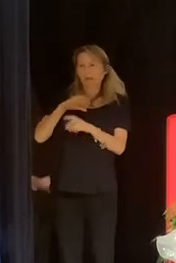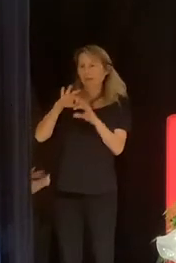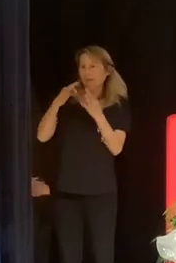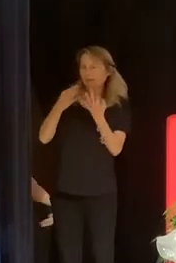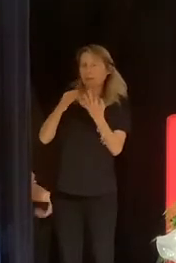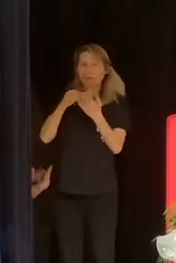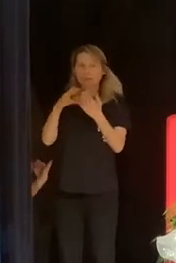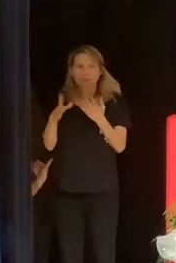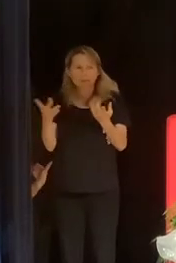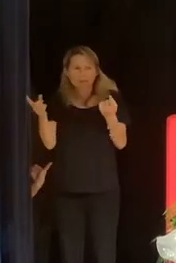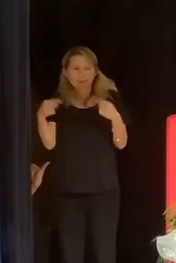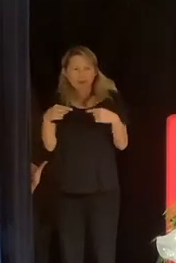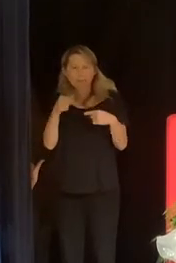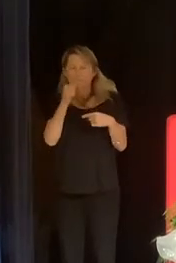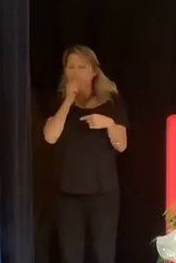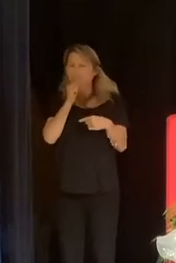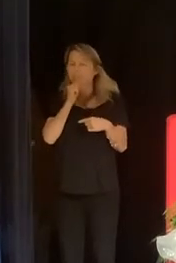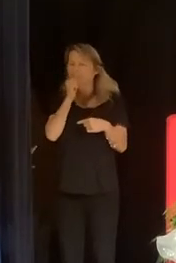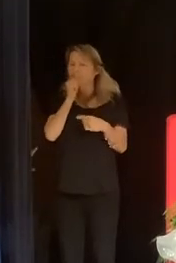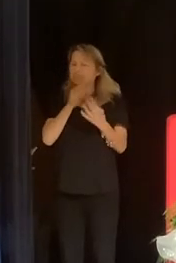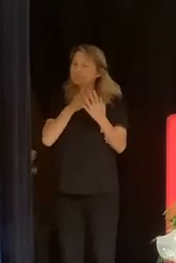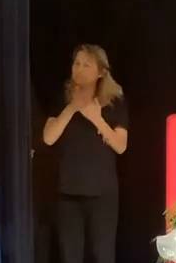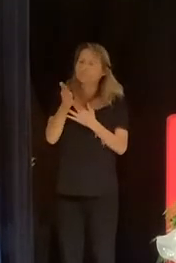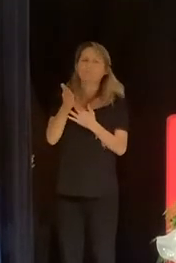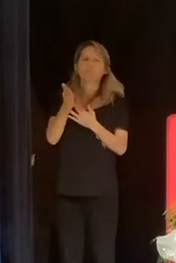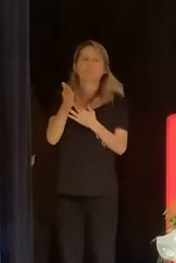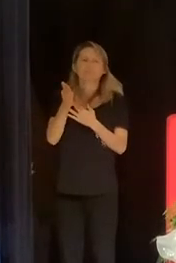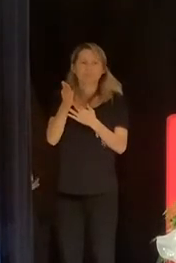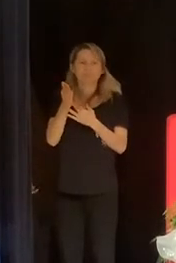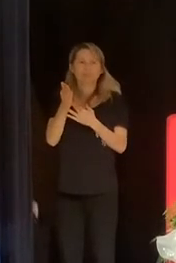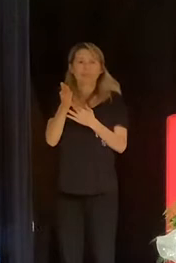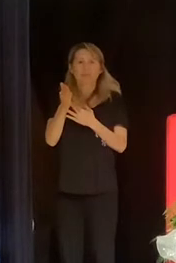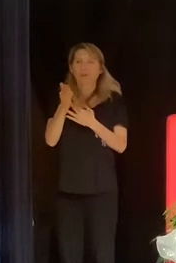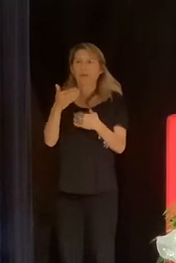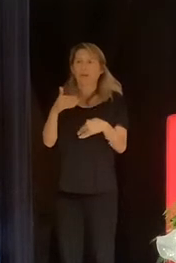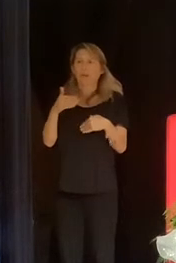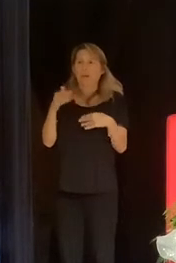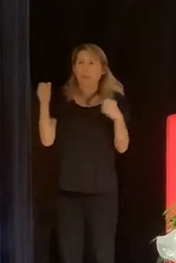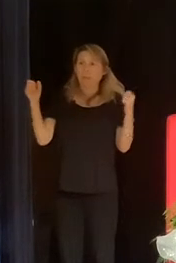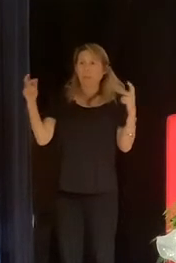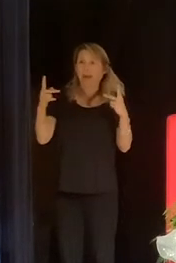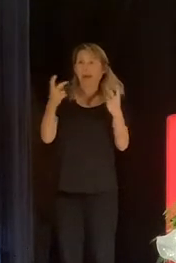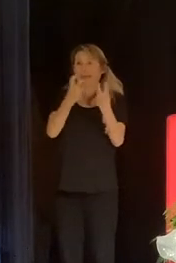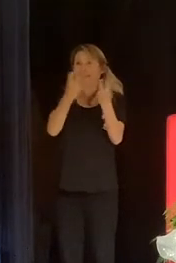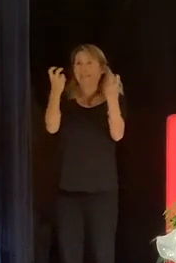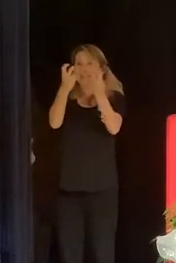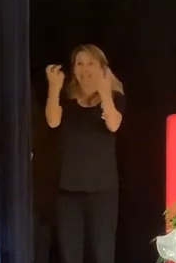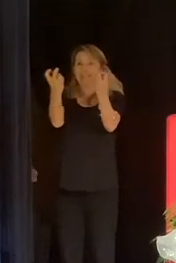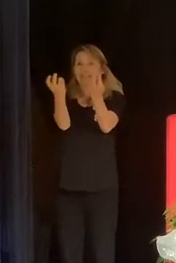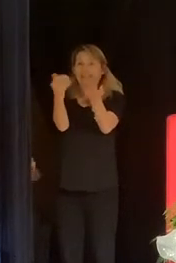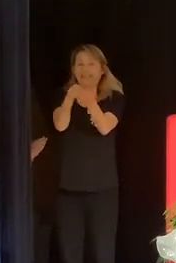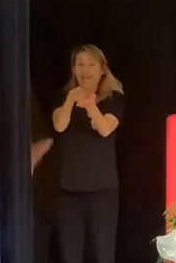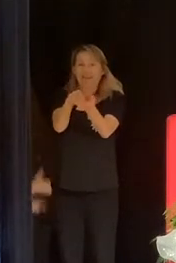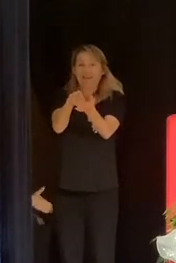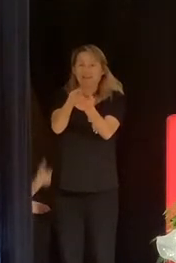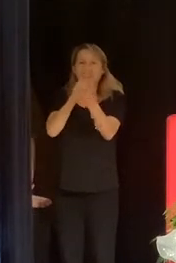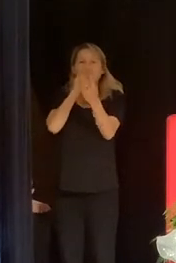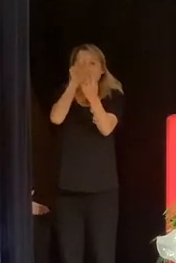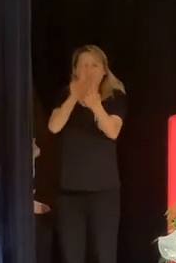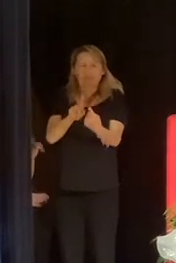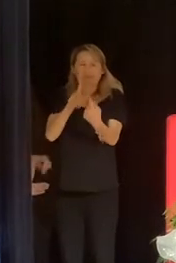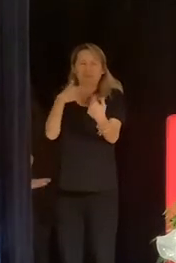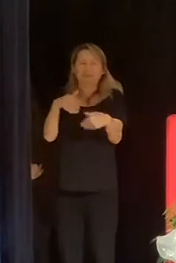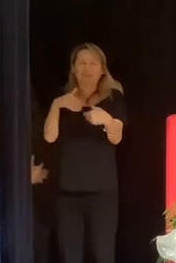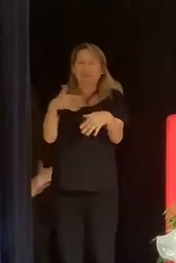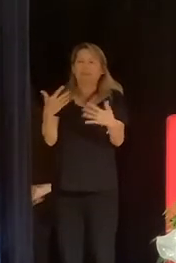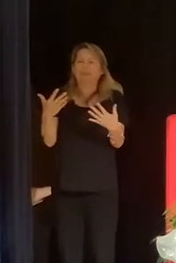the students who persevered during this time. And we never thought this day would come where we're back in person again, but here we are, and I know that all of us are